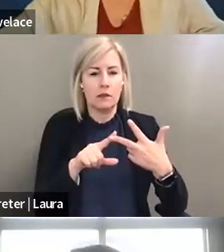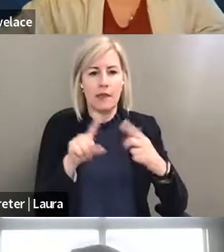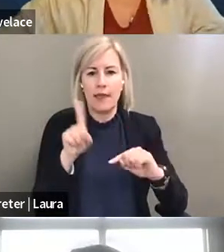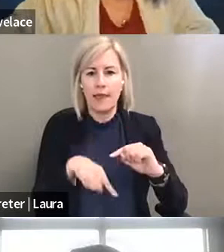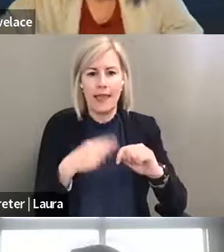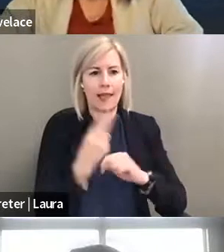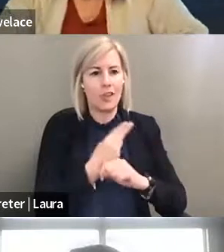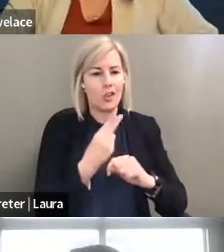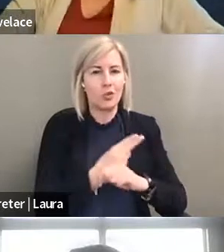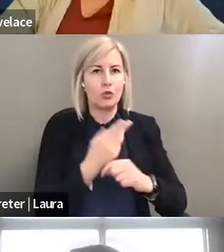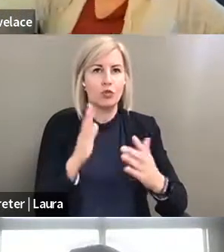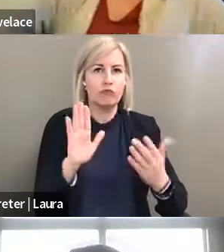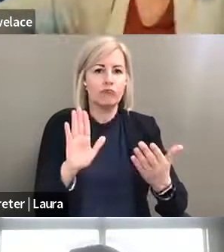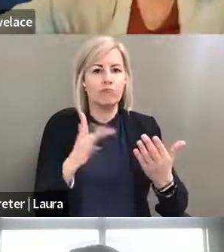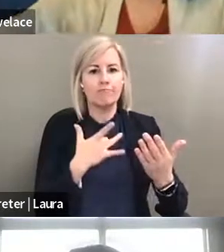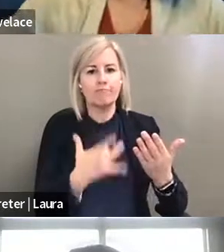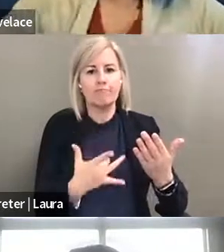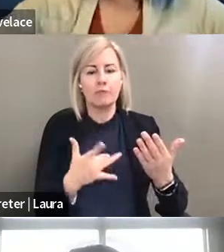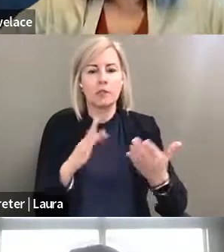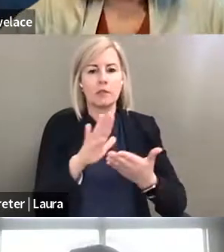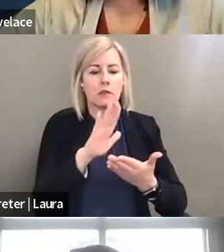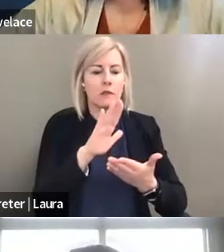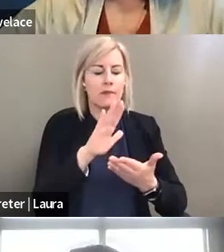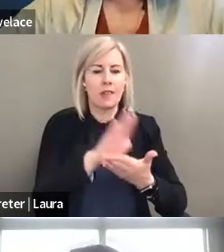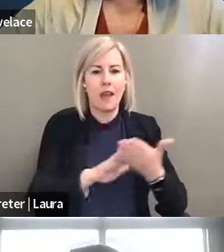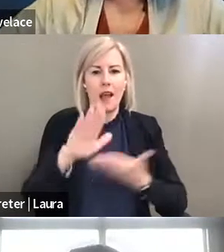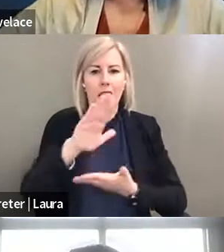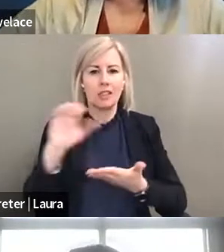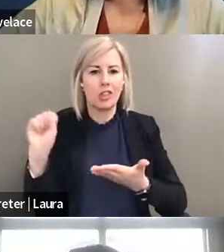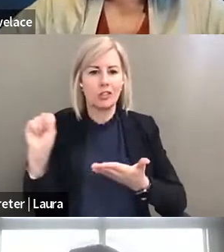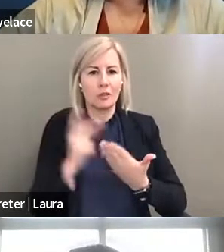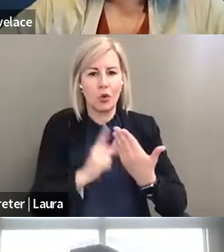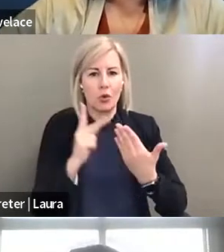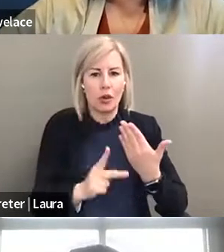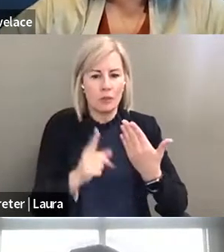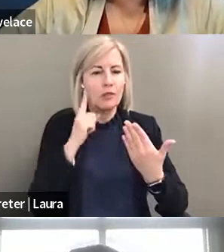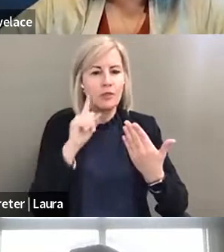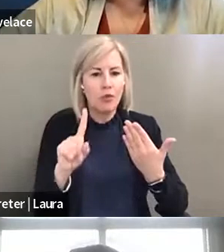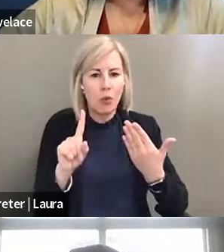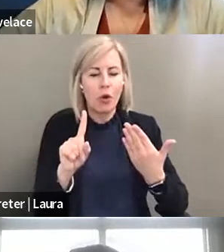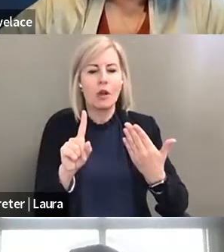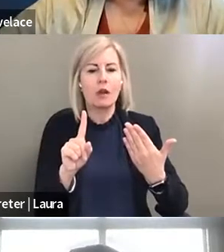use traditional college scholarship programs for those